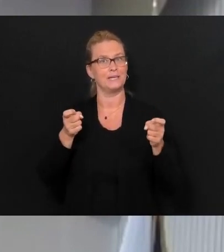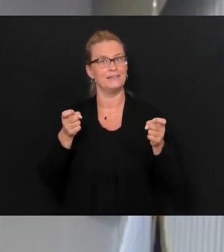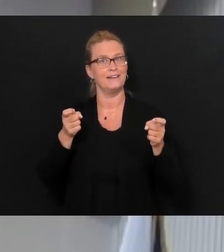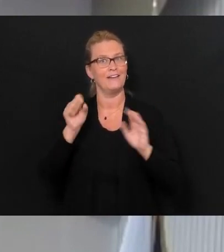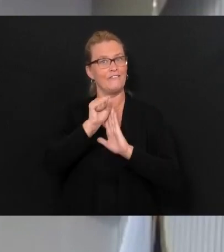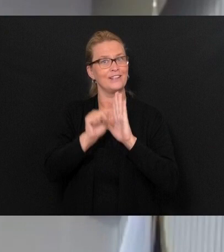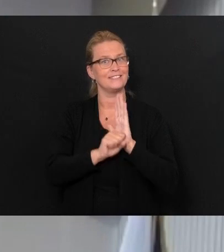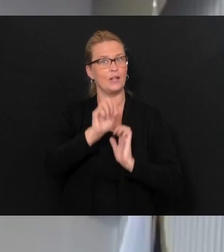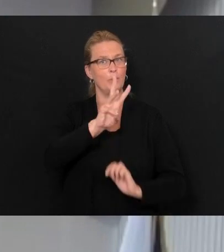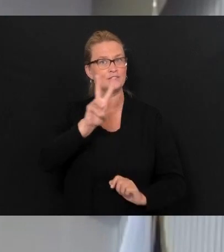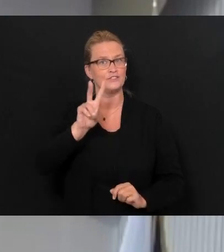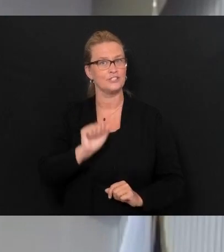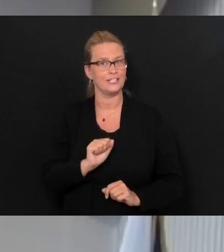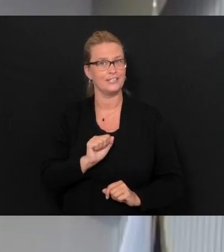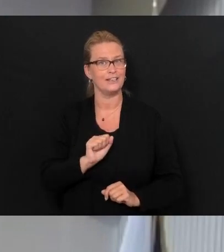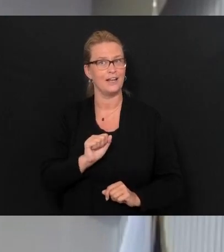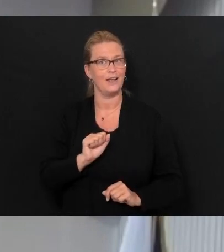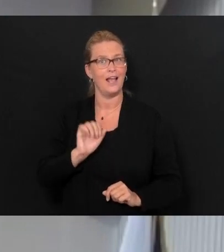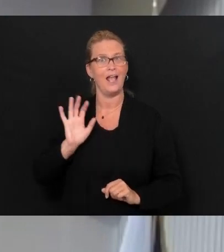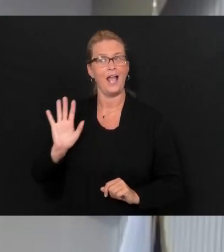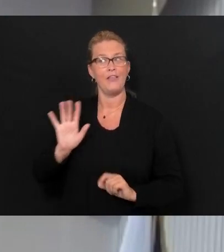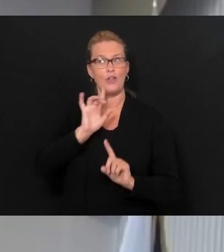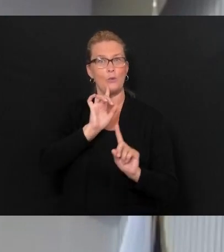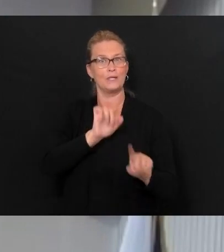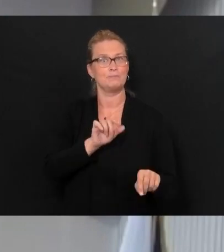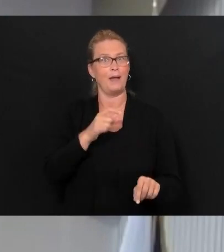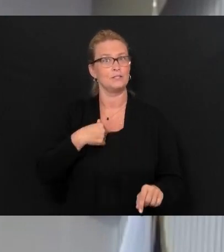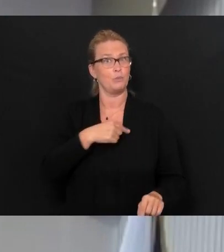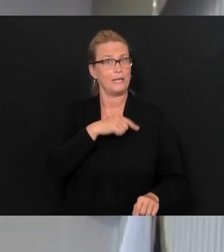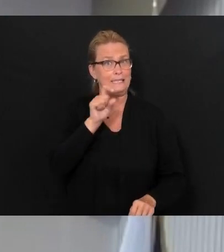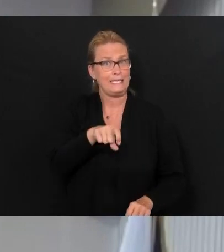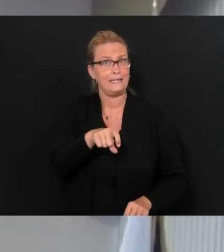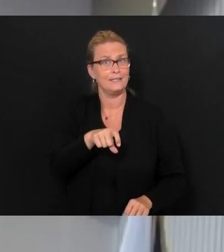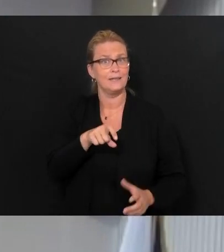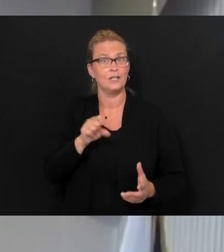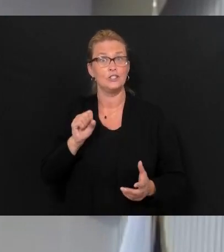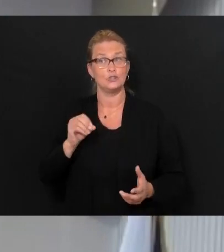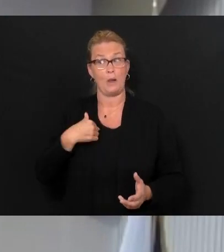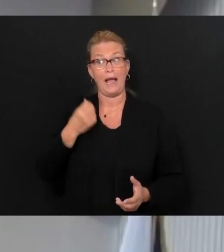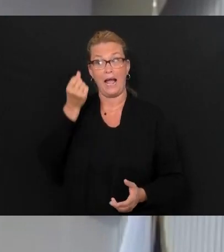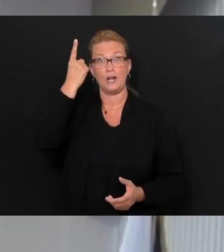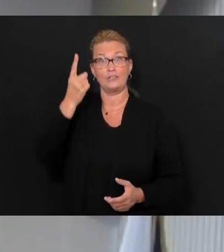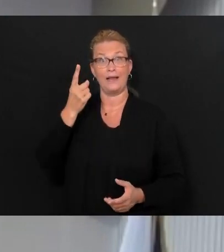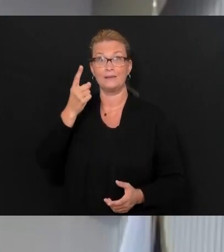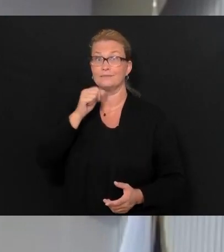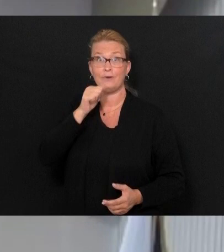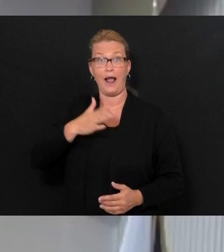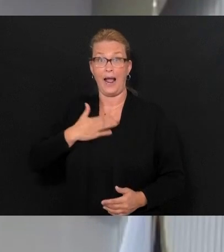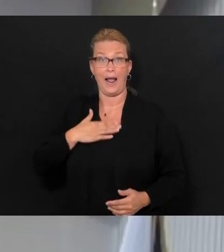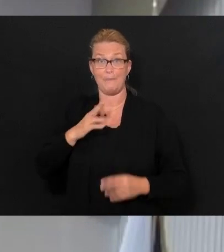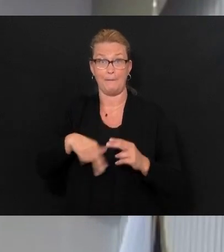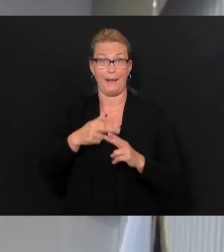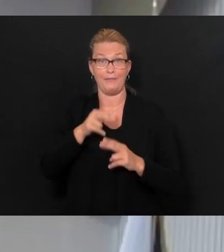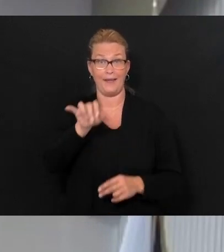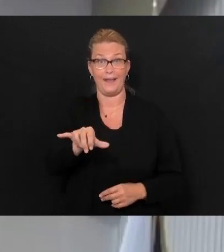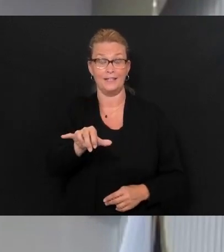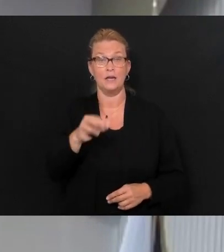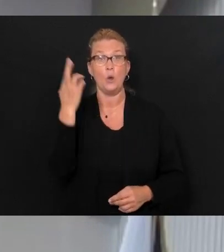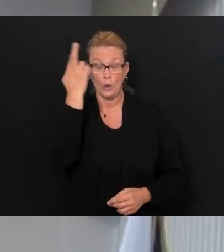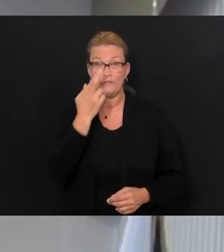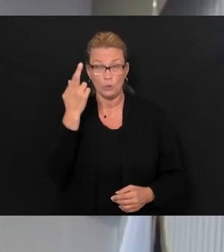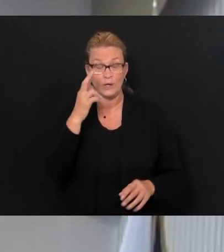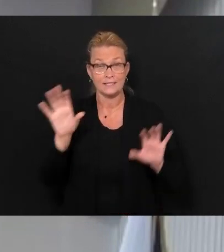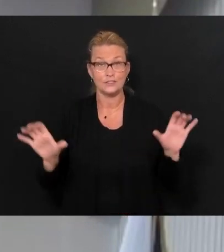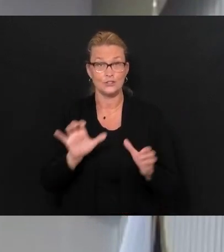state of West Virginia and the responses that we need. So I understand they're upset about that. There was a reason to do that, and